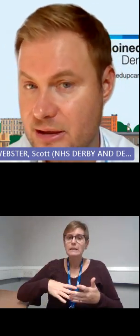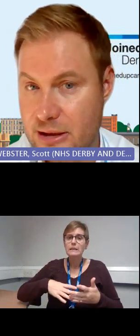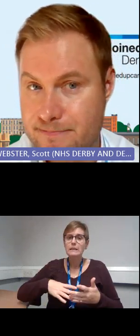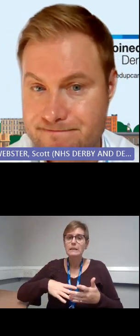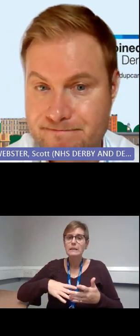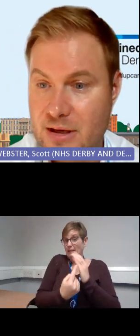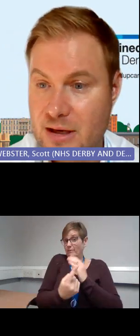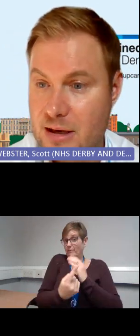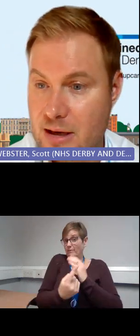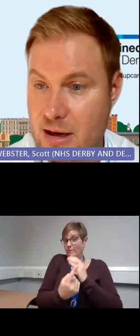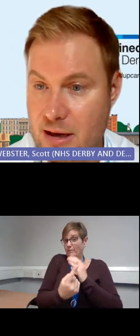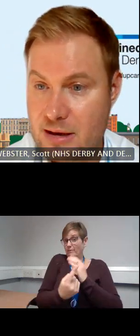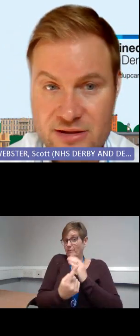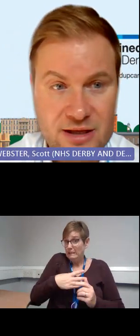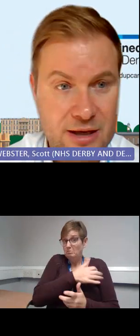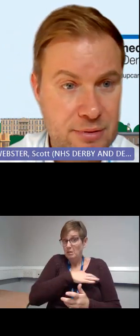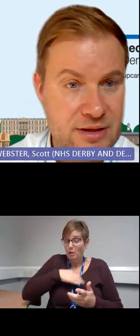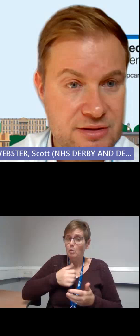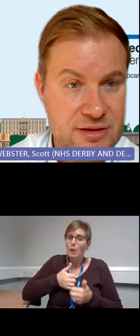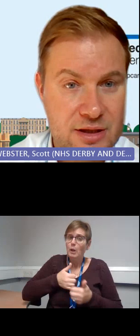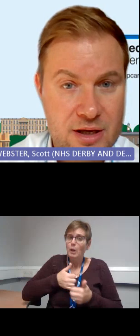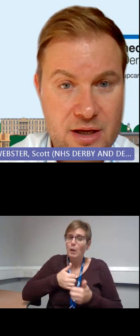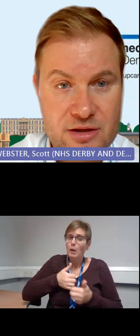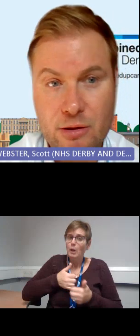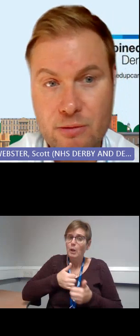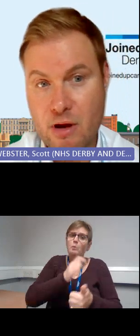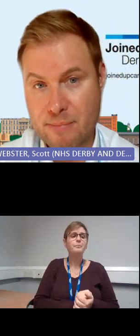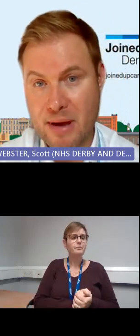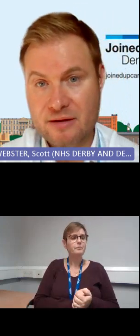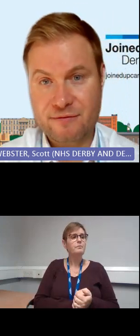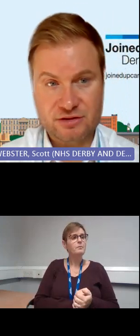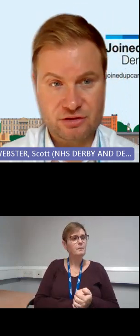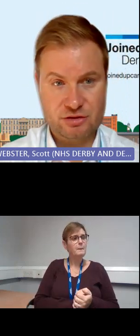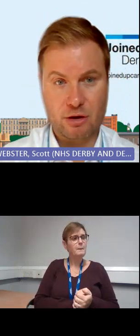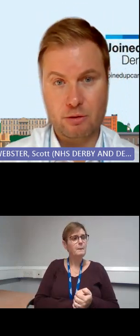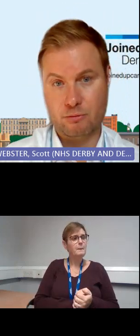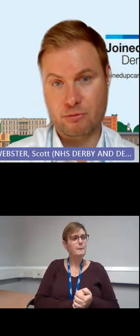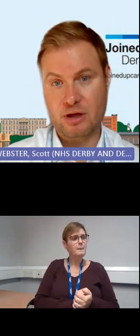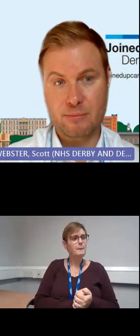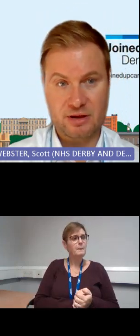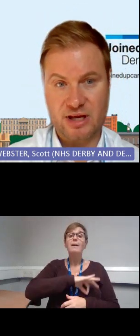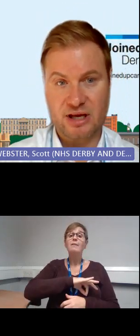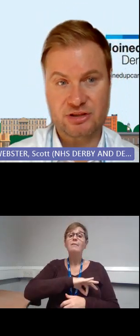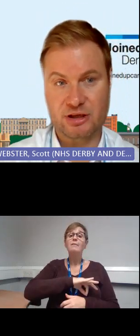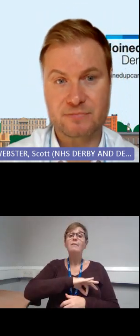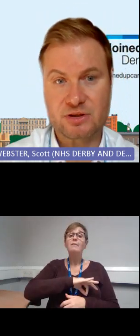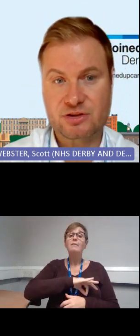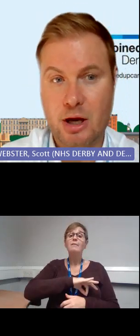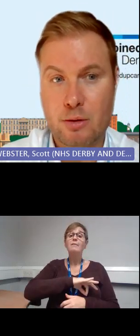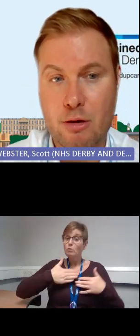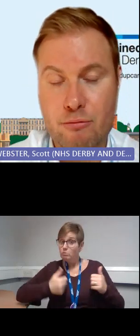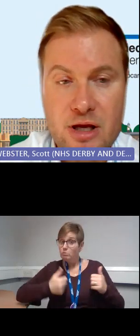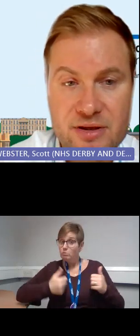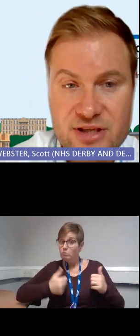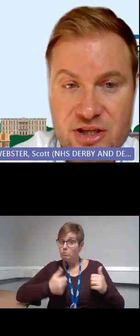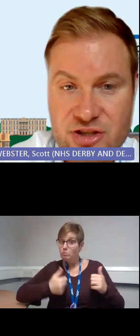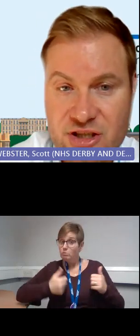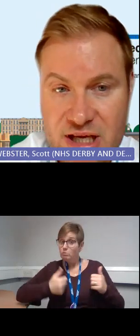individual may need. Next slide, please. So the benefits of stroke rehabilitation.